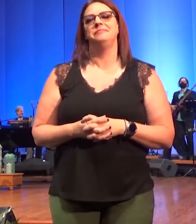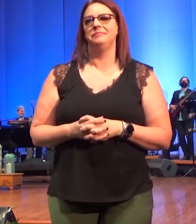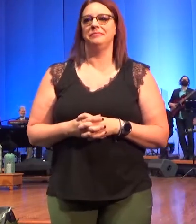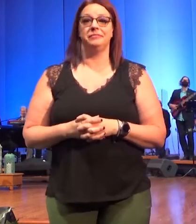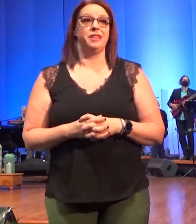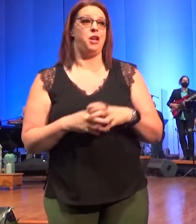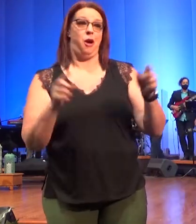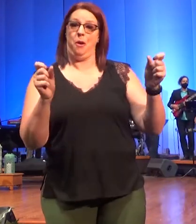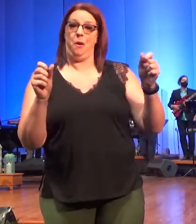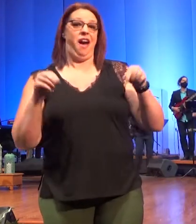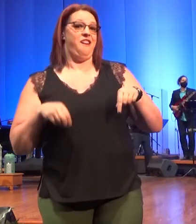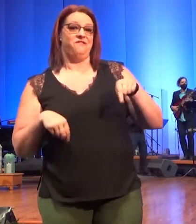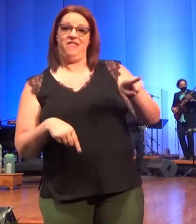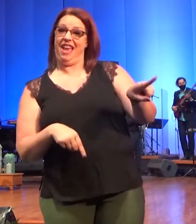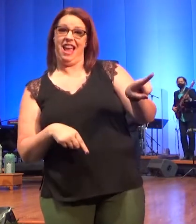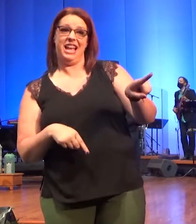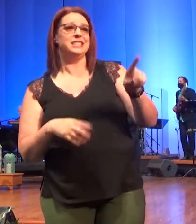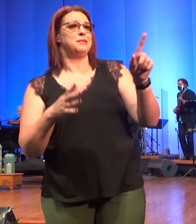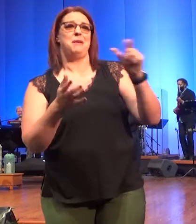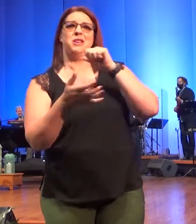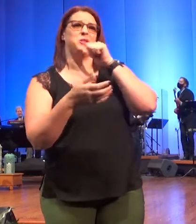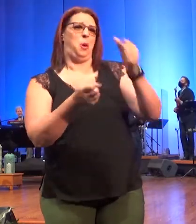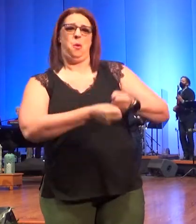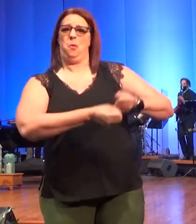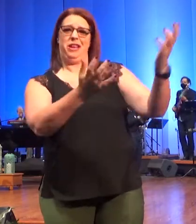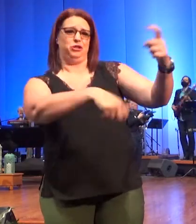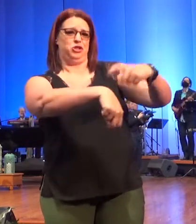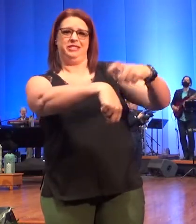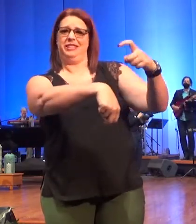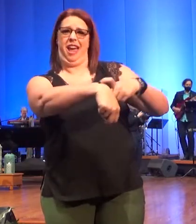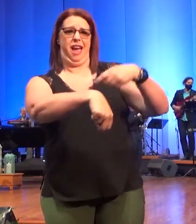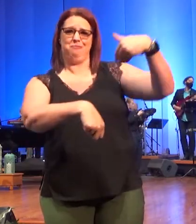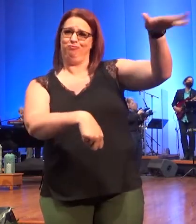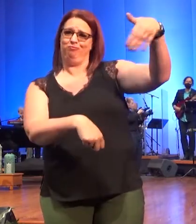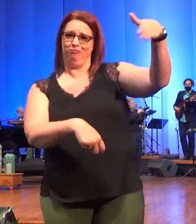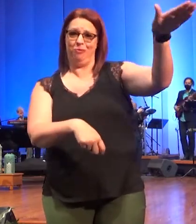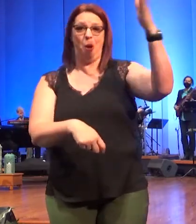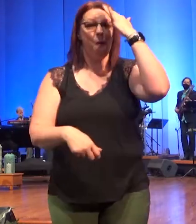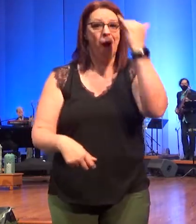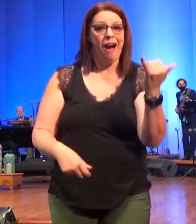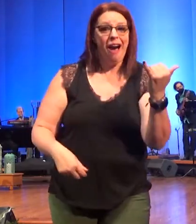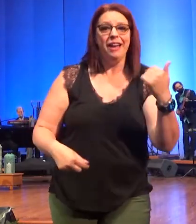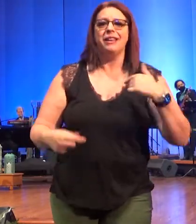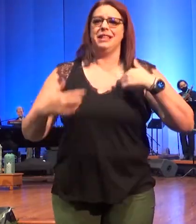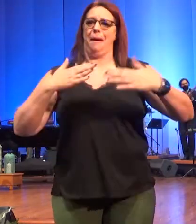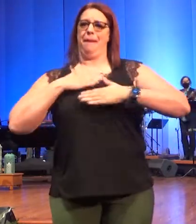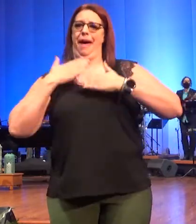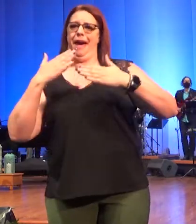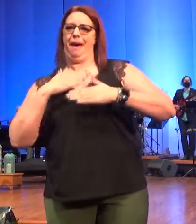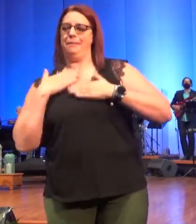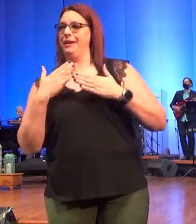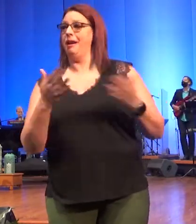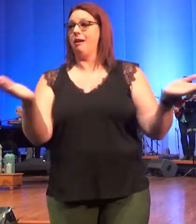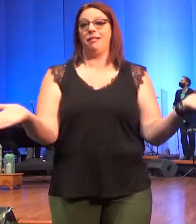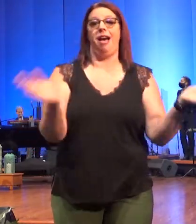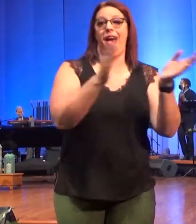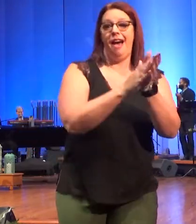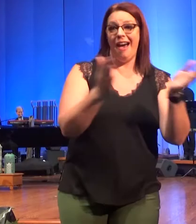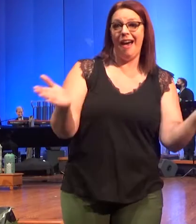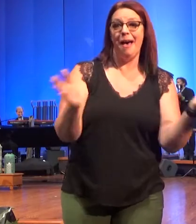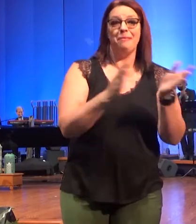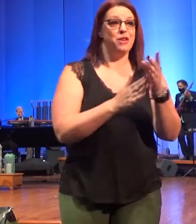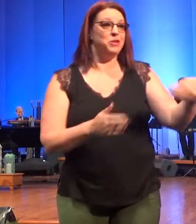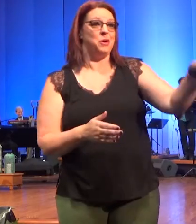No offense to you, don't waste your time. Here's why, because I'm not alone if